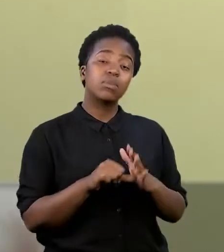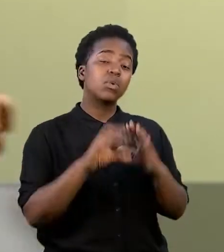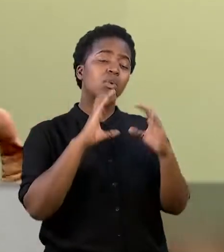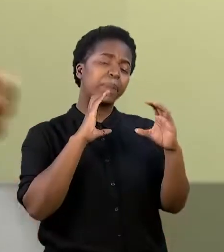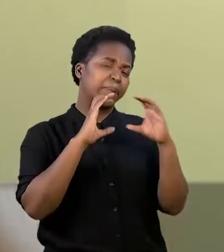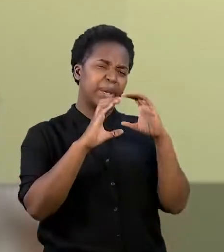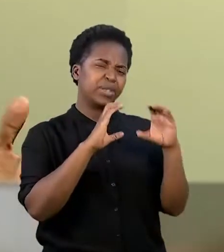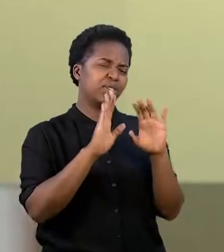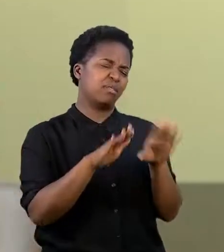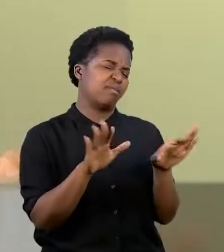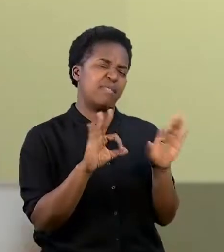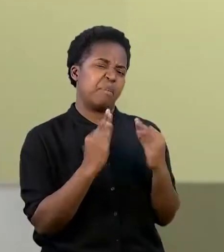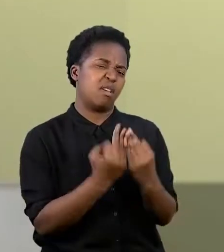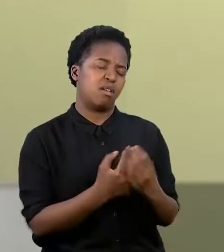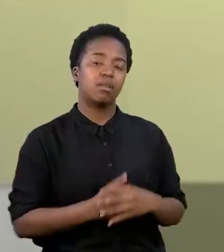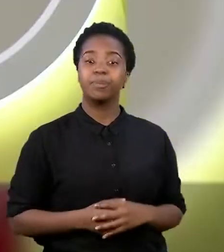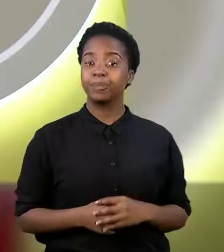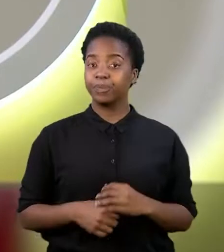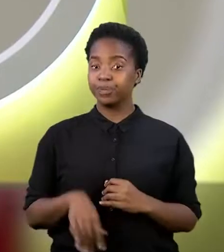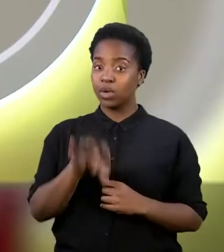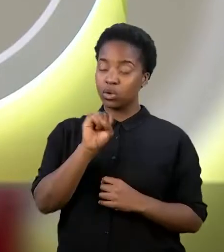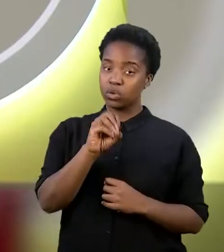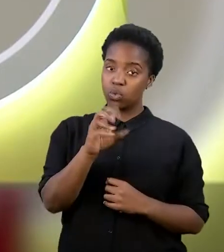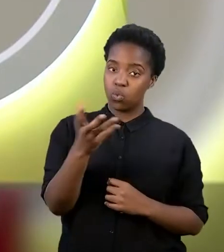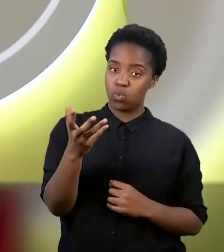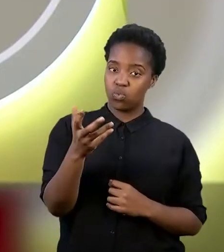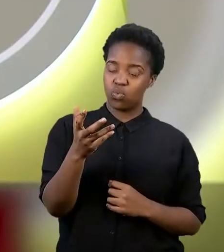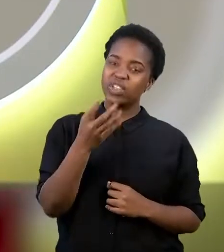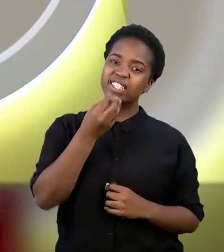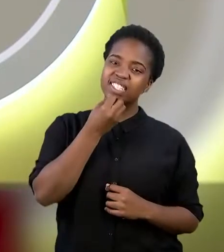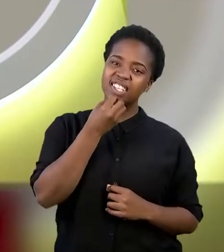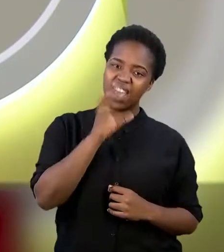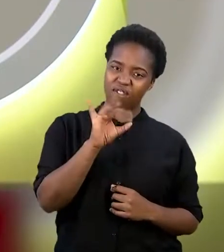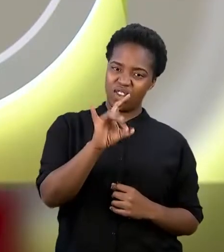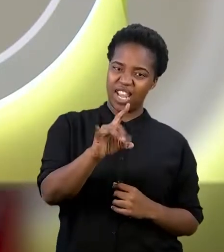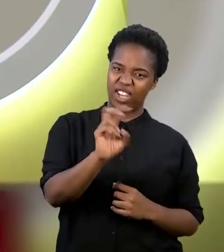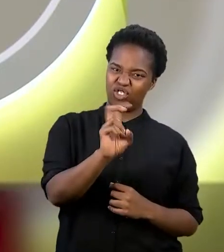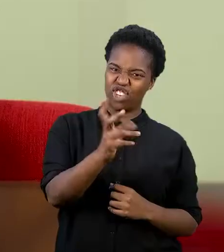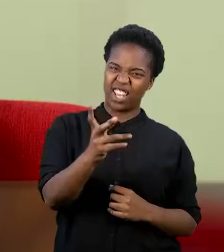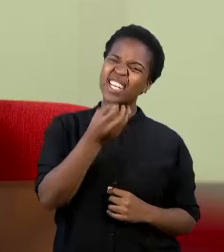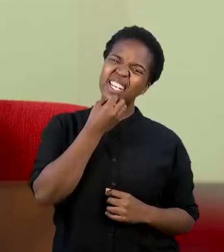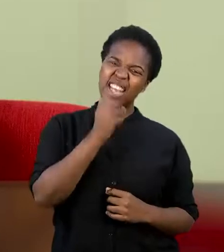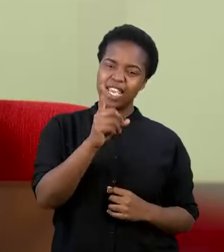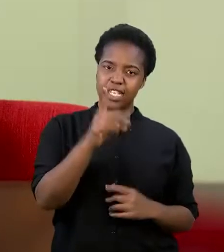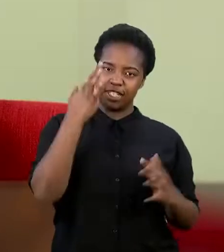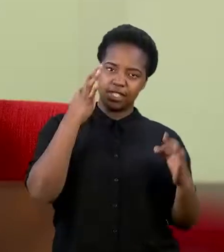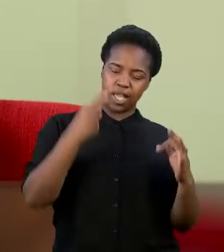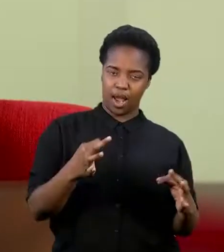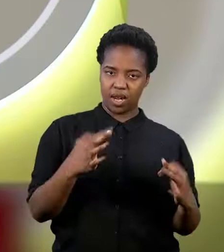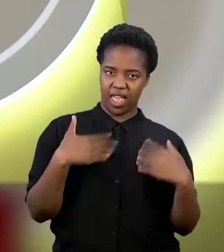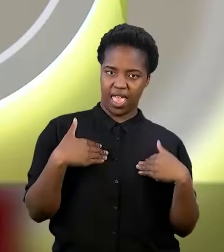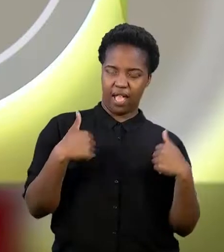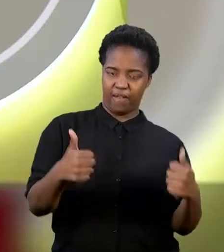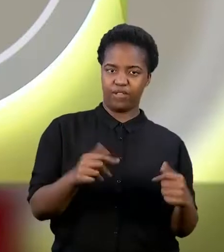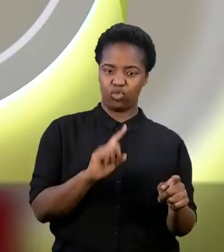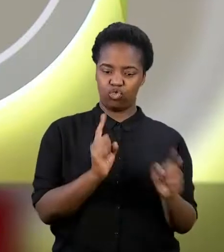all about communication le bana le family. So dijo tse di dijang ka mehla ka tlong. Ke di eng tse loreng le decide le ho